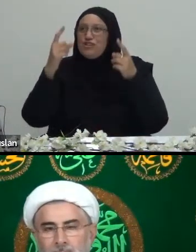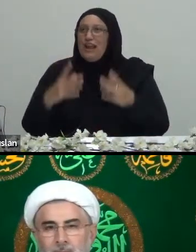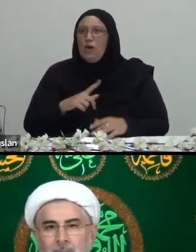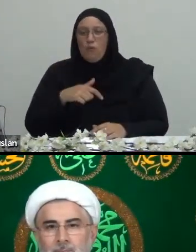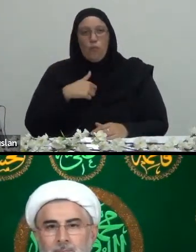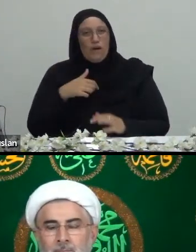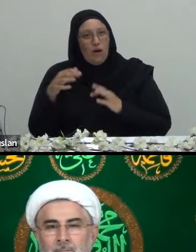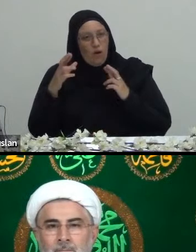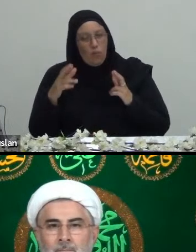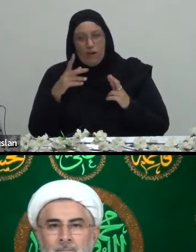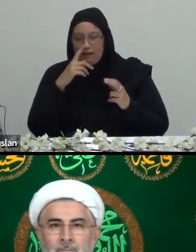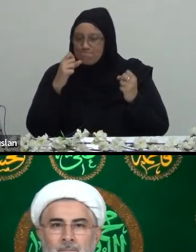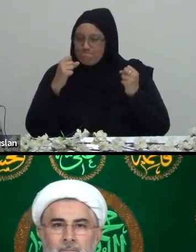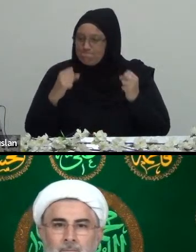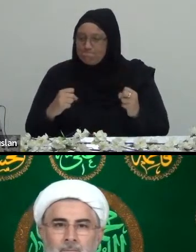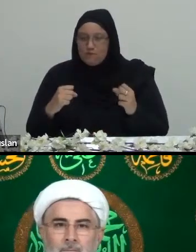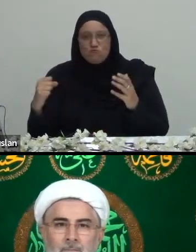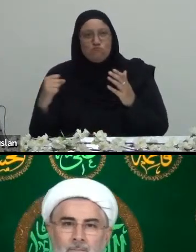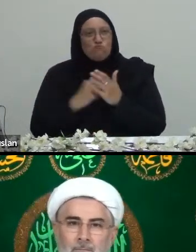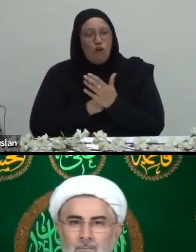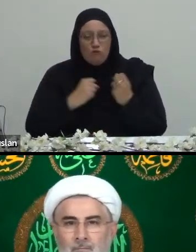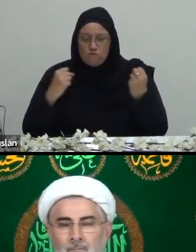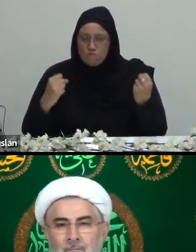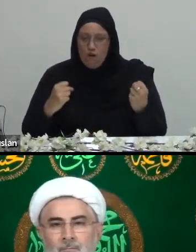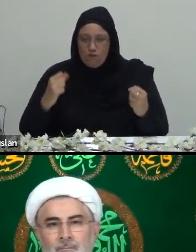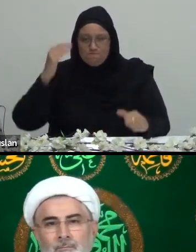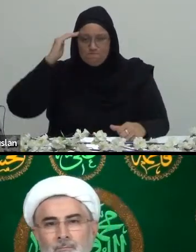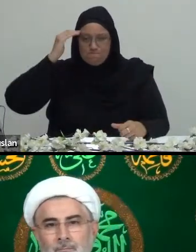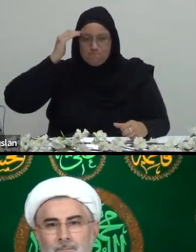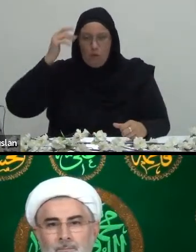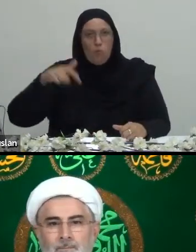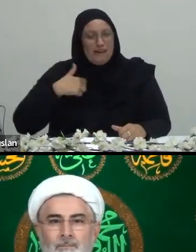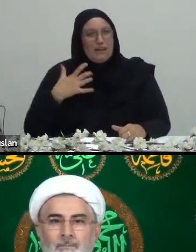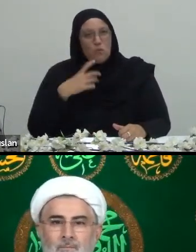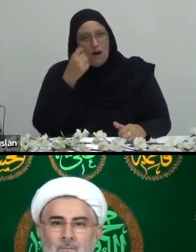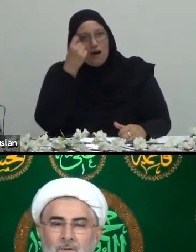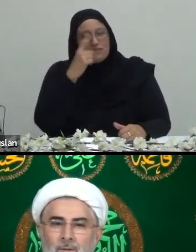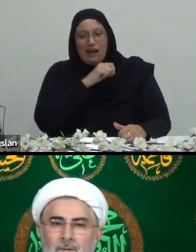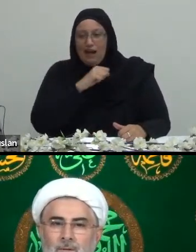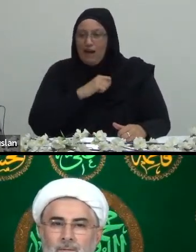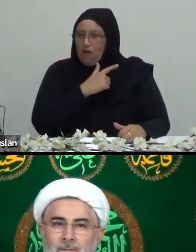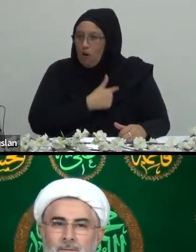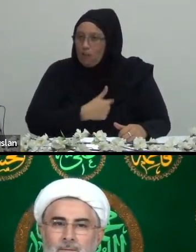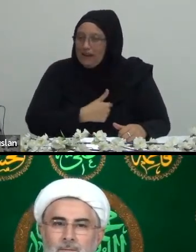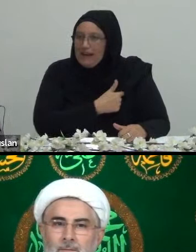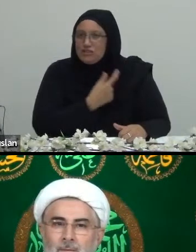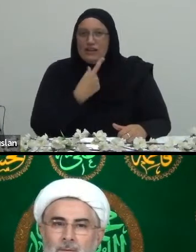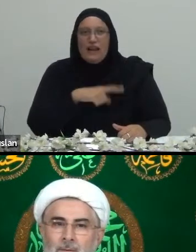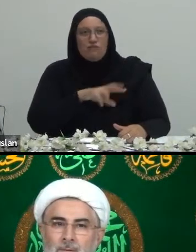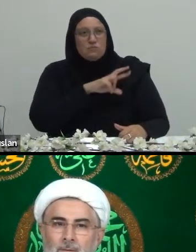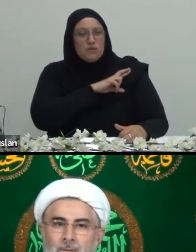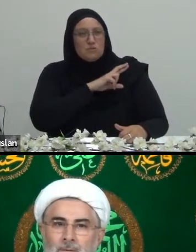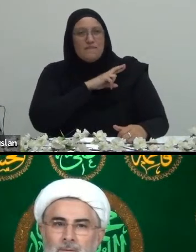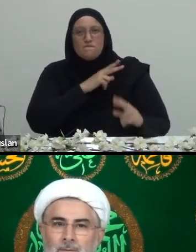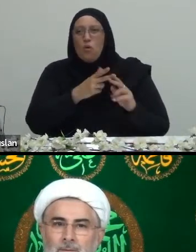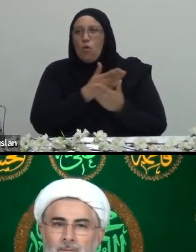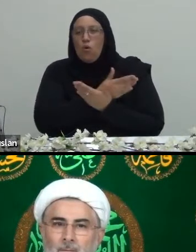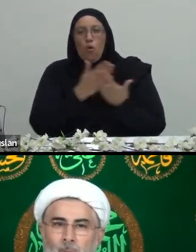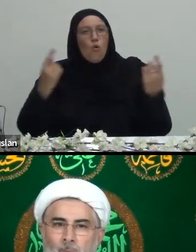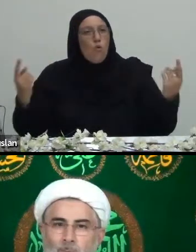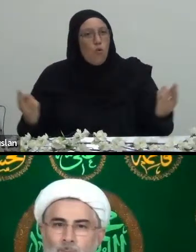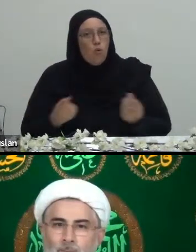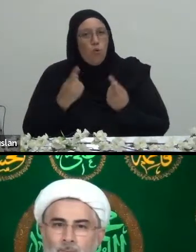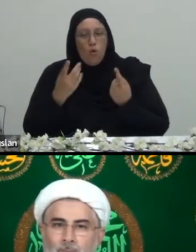we remain strong and we understand what our obligations are and our duties are towards those that we